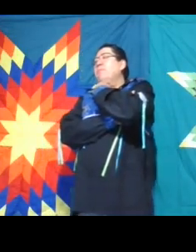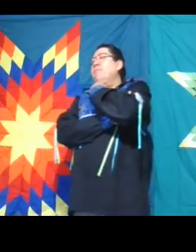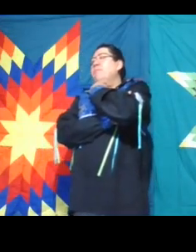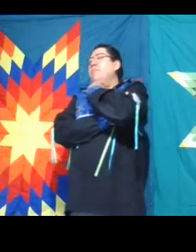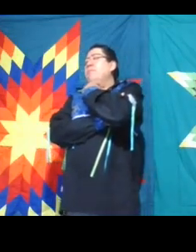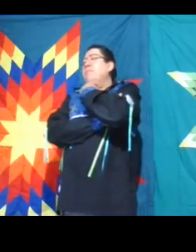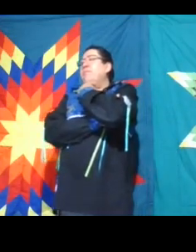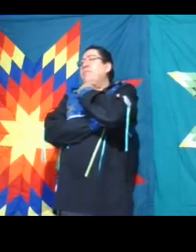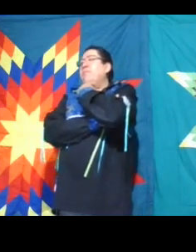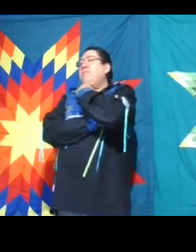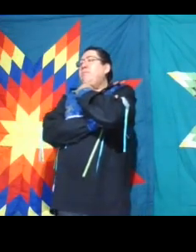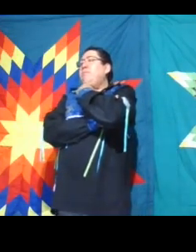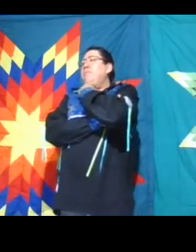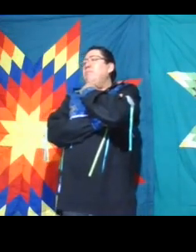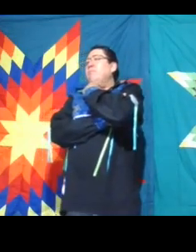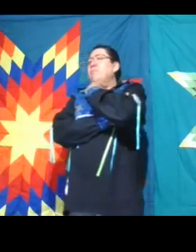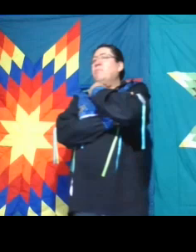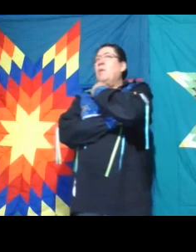their Indigenous staff?